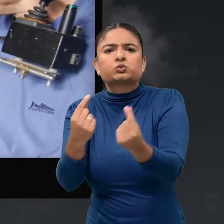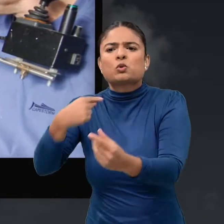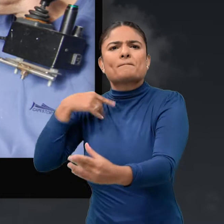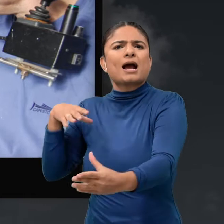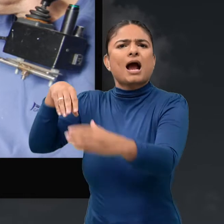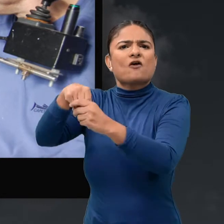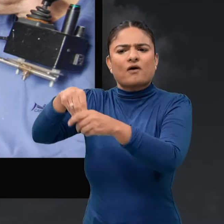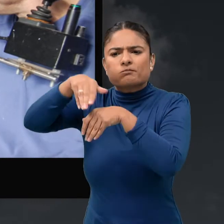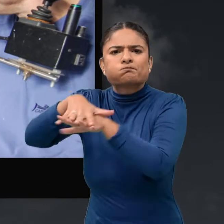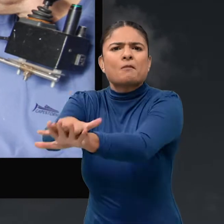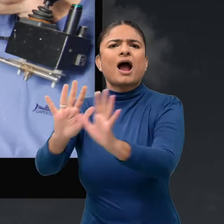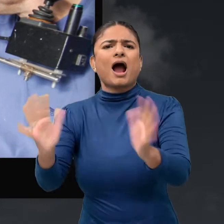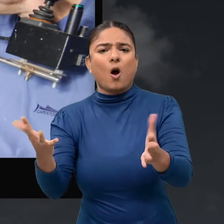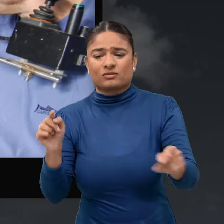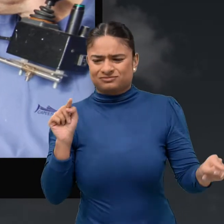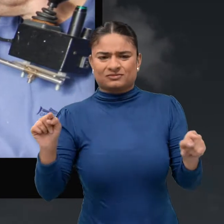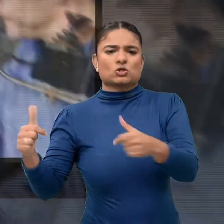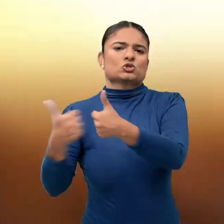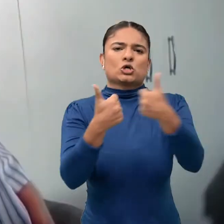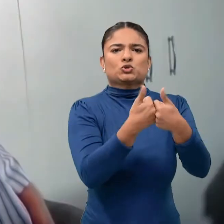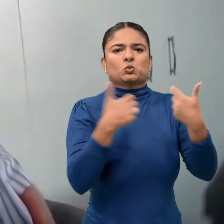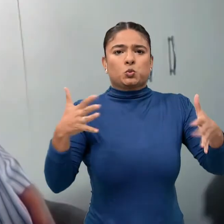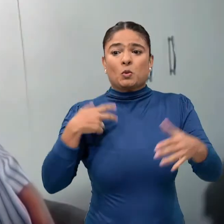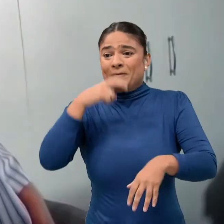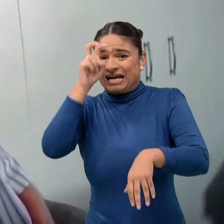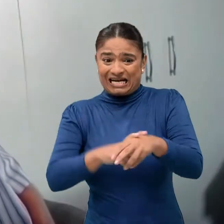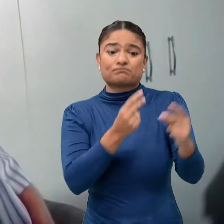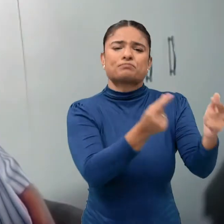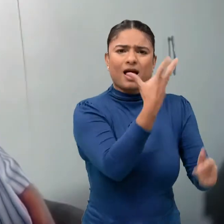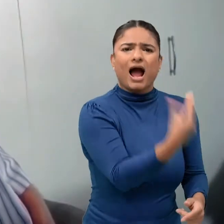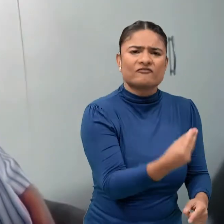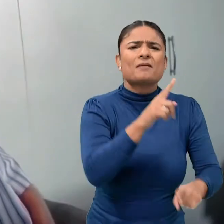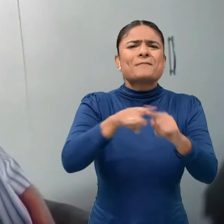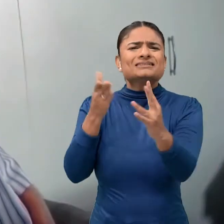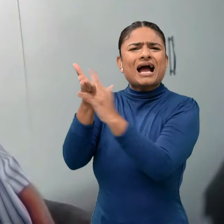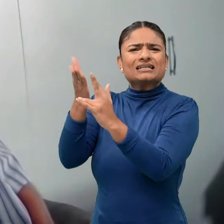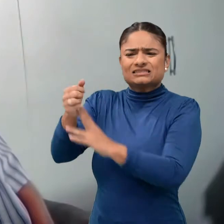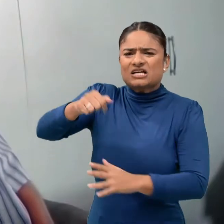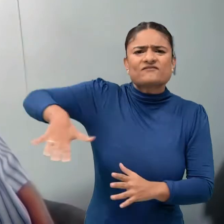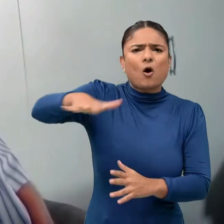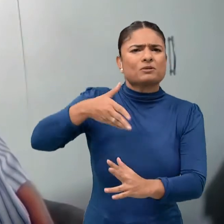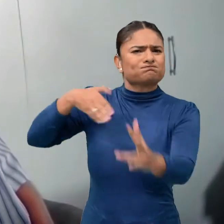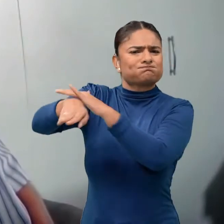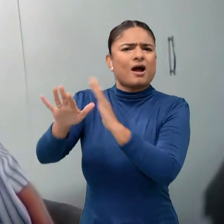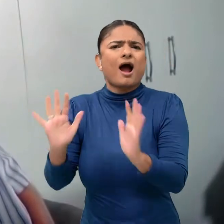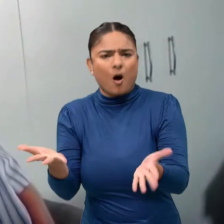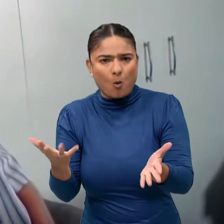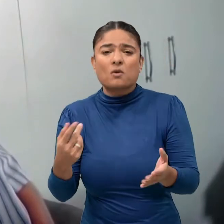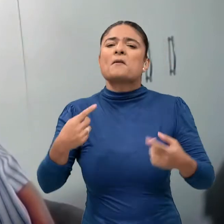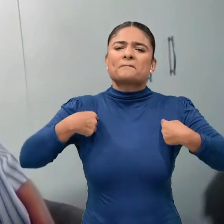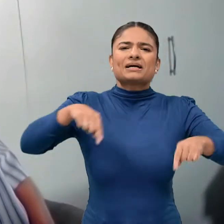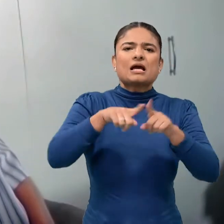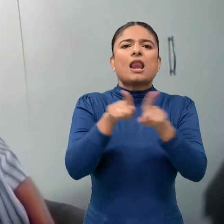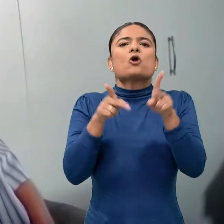society? So I think it's a duality to that question. So I think it's immediate needs and having an accessible environment where someone with a